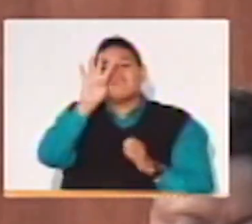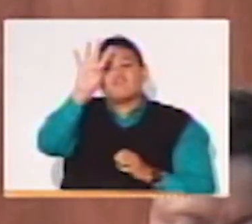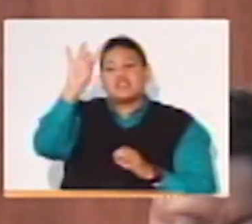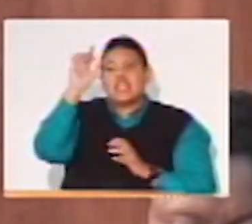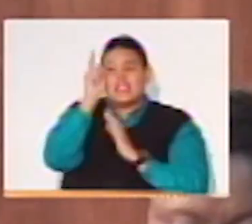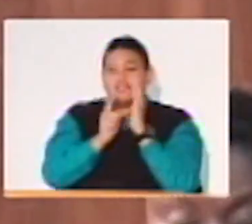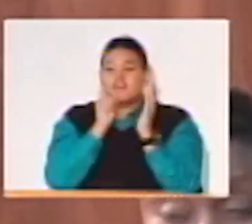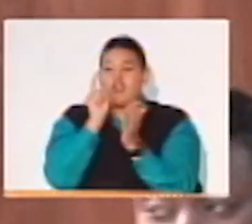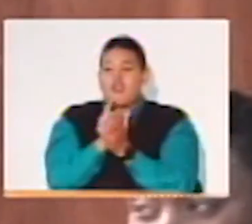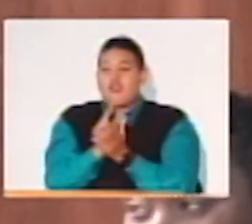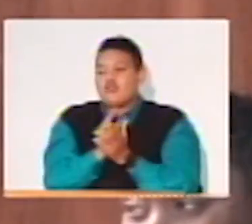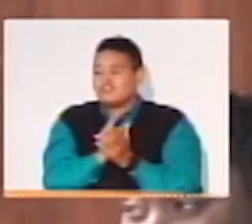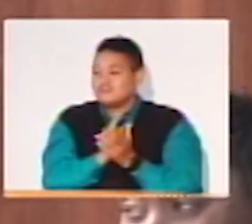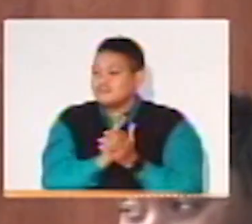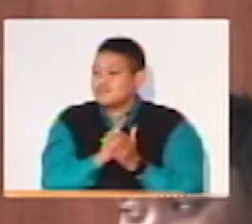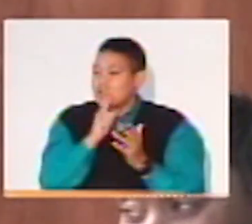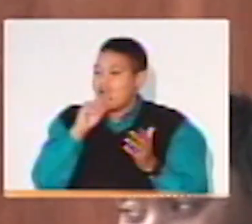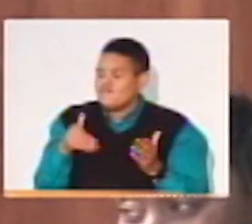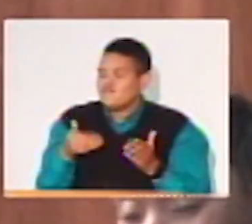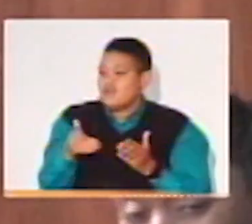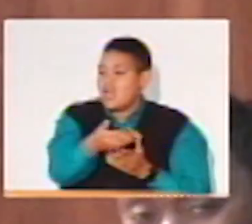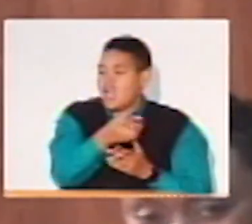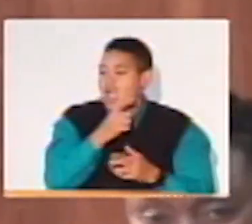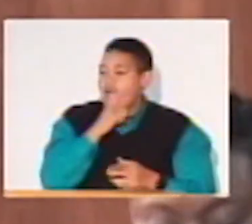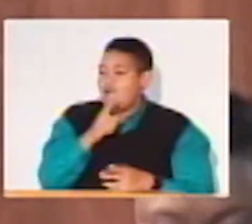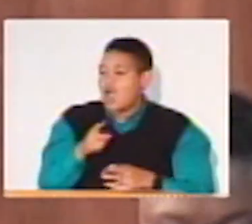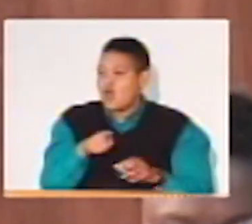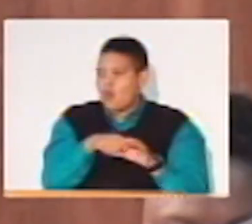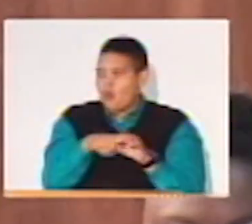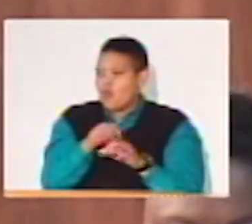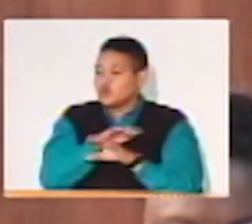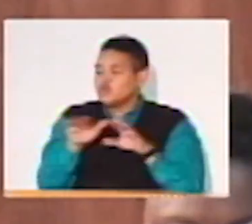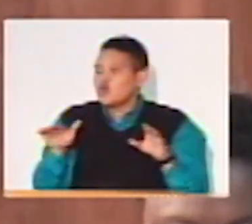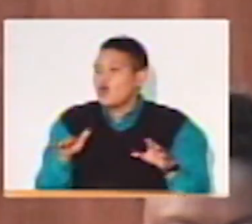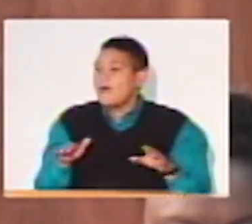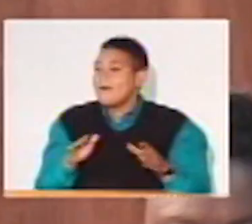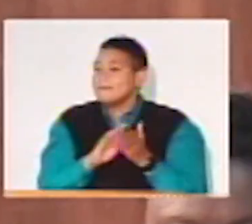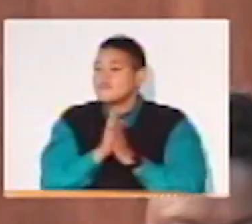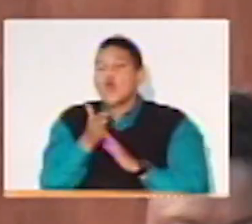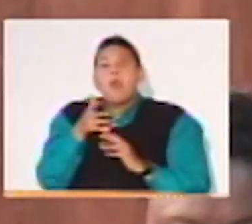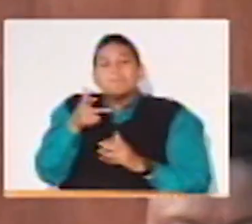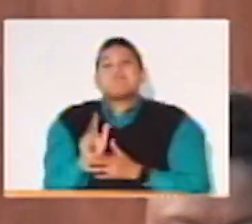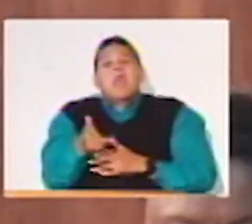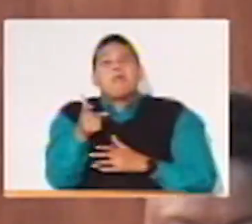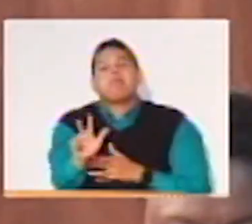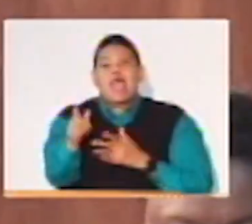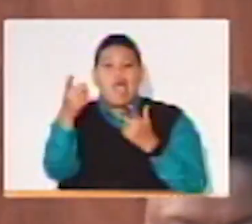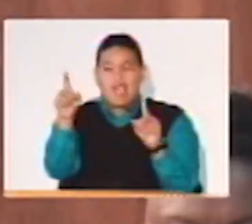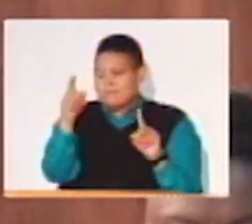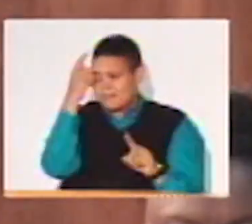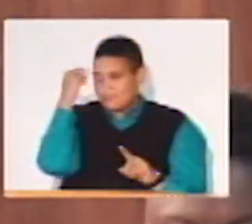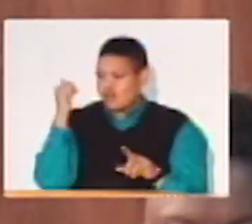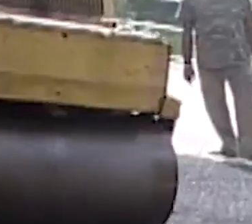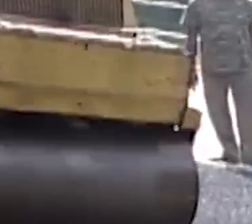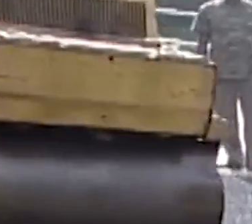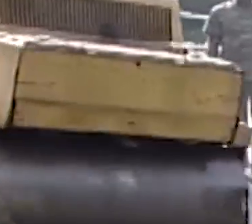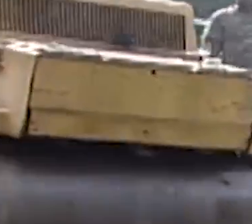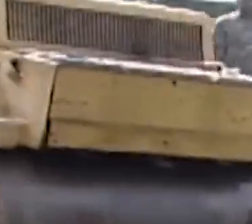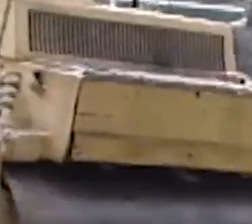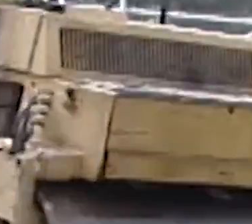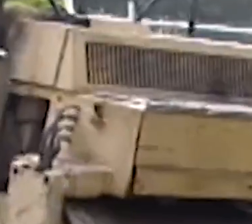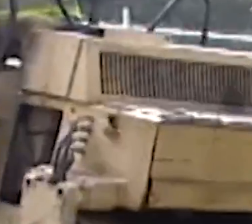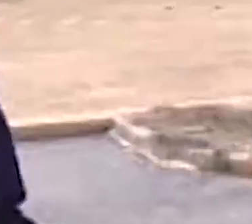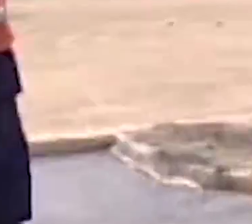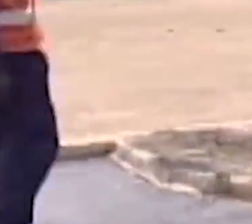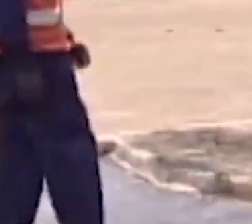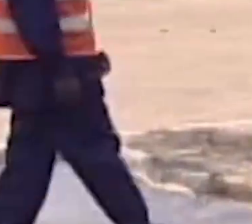being repaired, and small holes don't become craters because of slow or no response. To maintain the